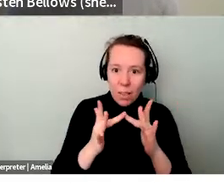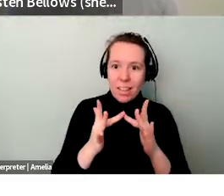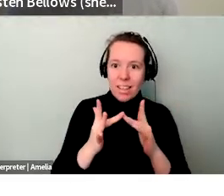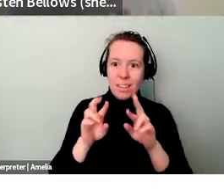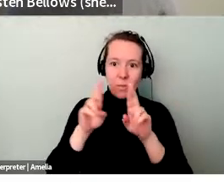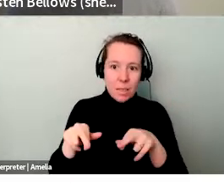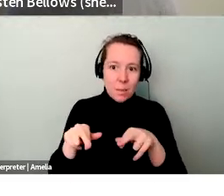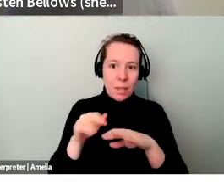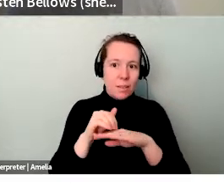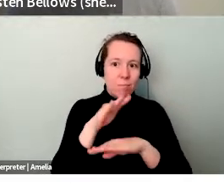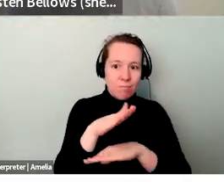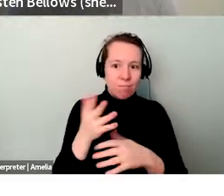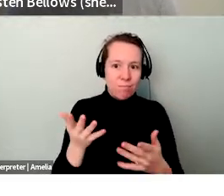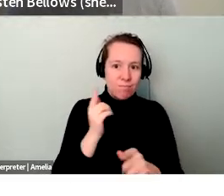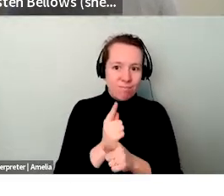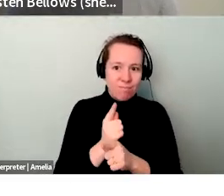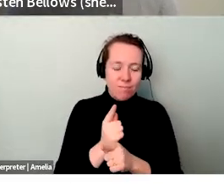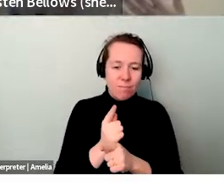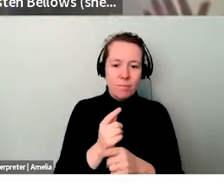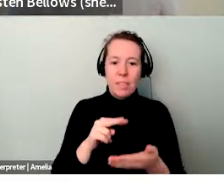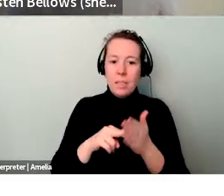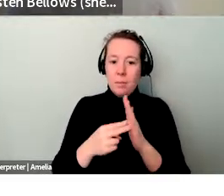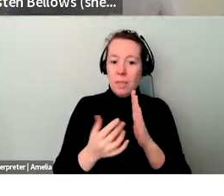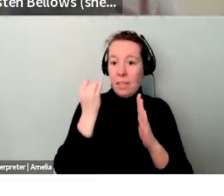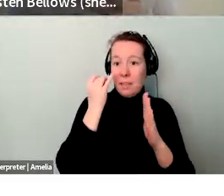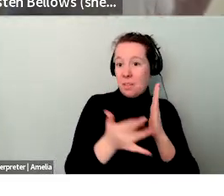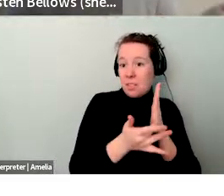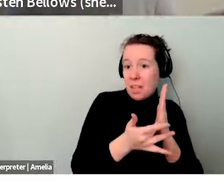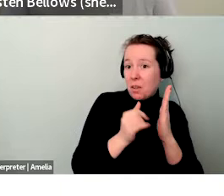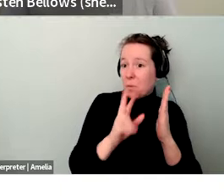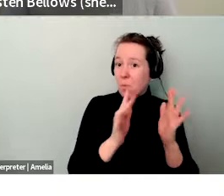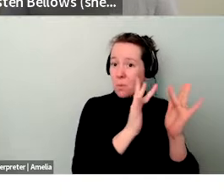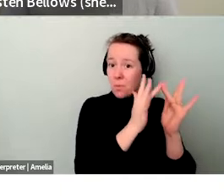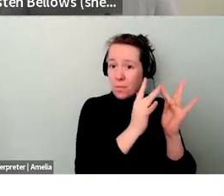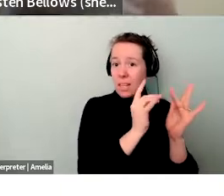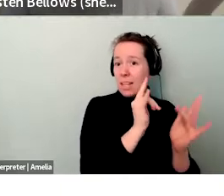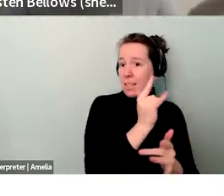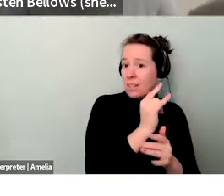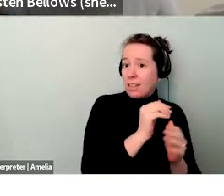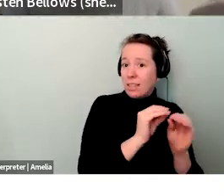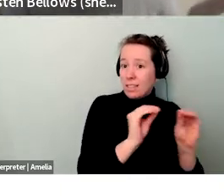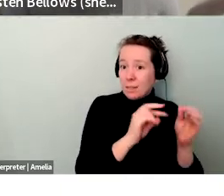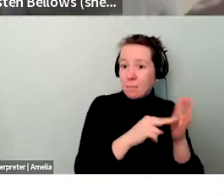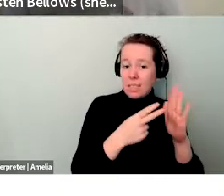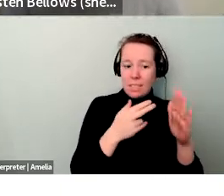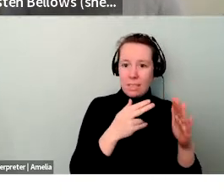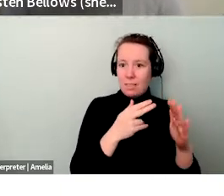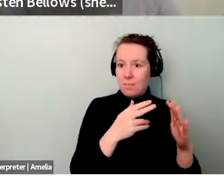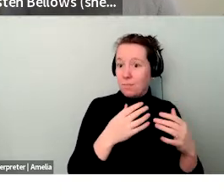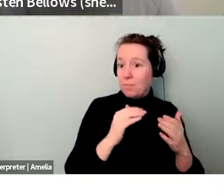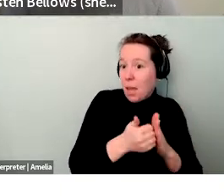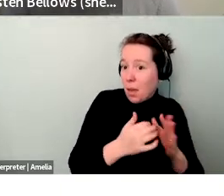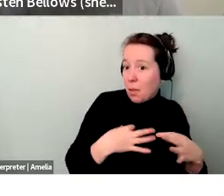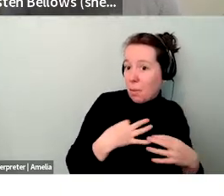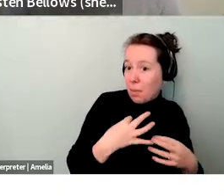can definitely create a stressful barrier. But fortunately, you are all aware of Discoverability,